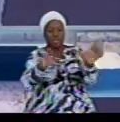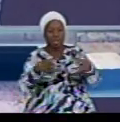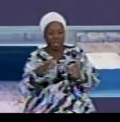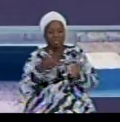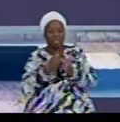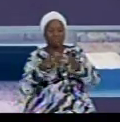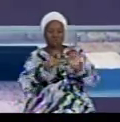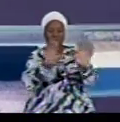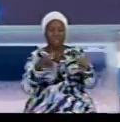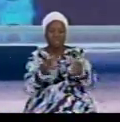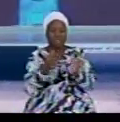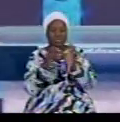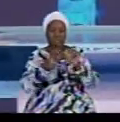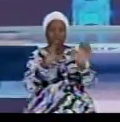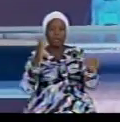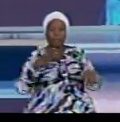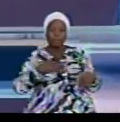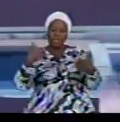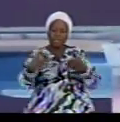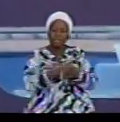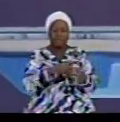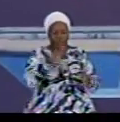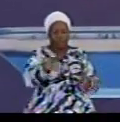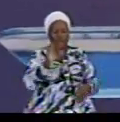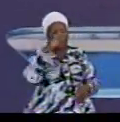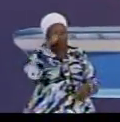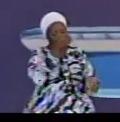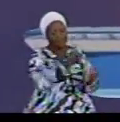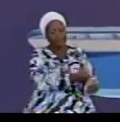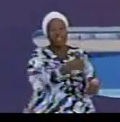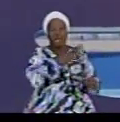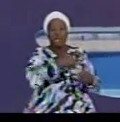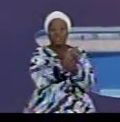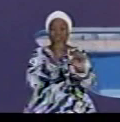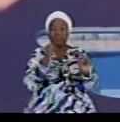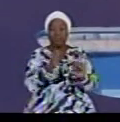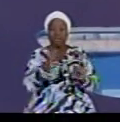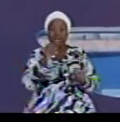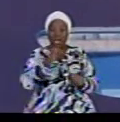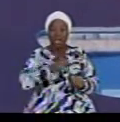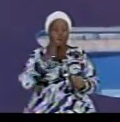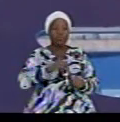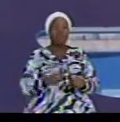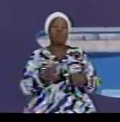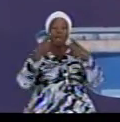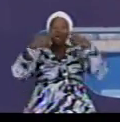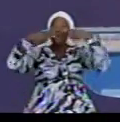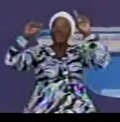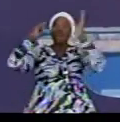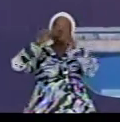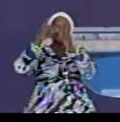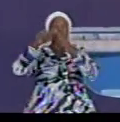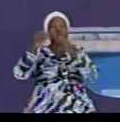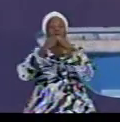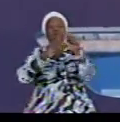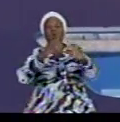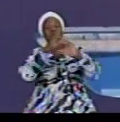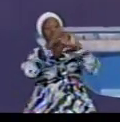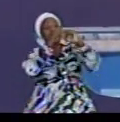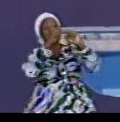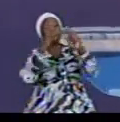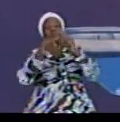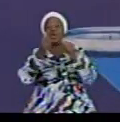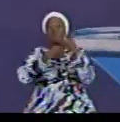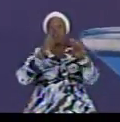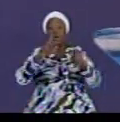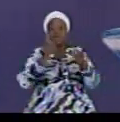shine. My new found faith and salvation, I will broadcast it. I'll share it all